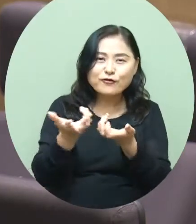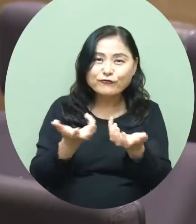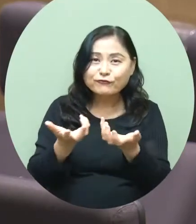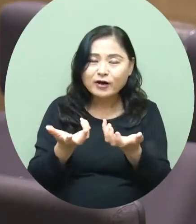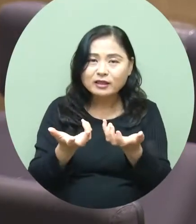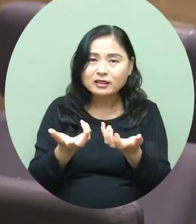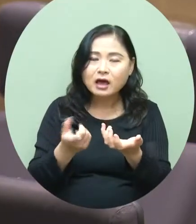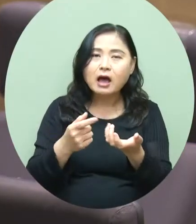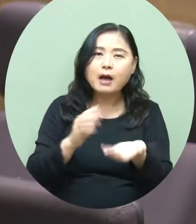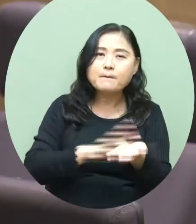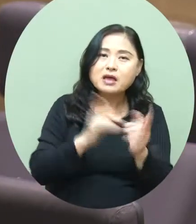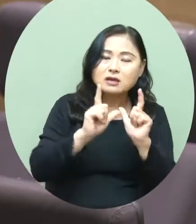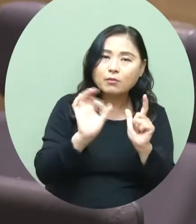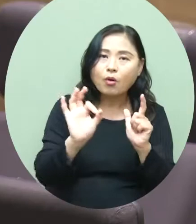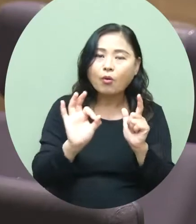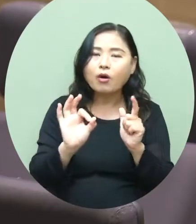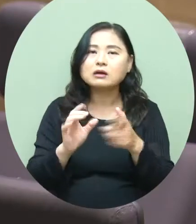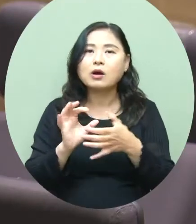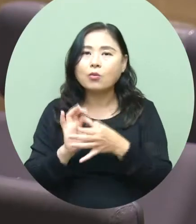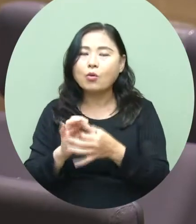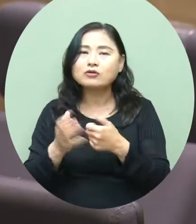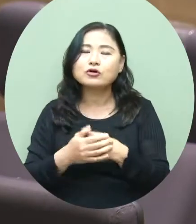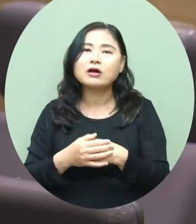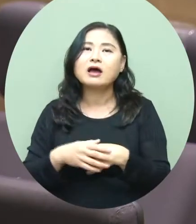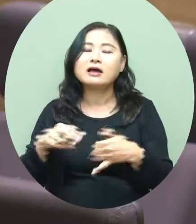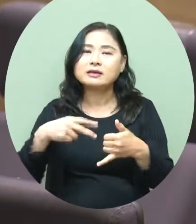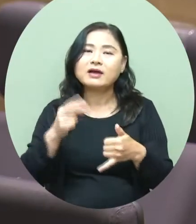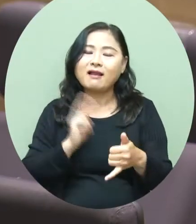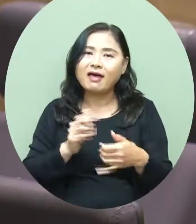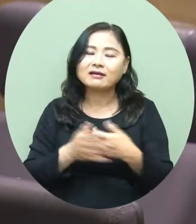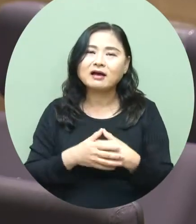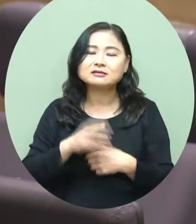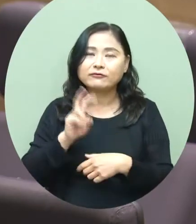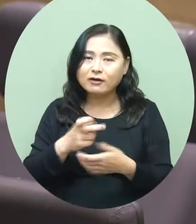been vaccinated? And do you have further breakdown about how